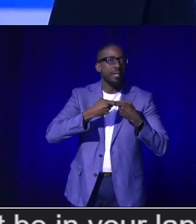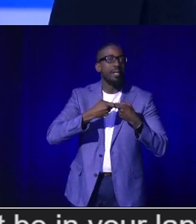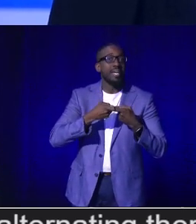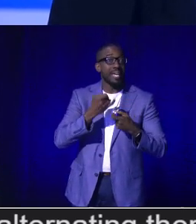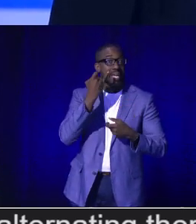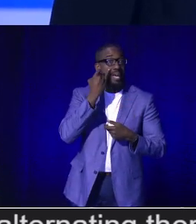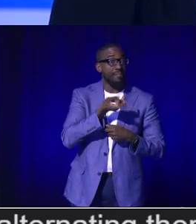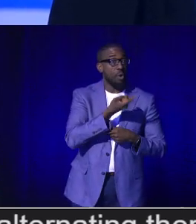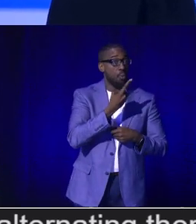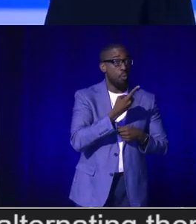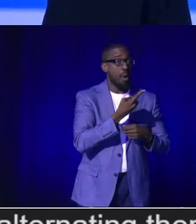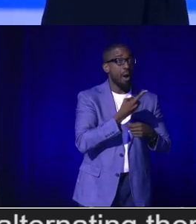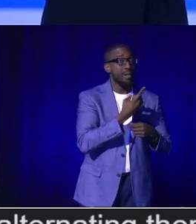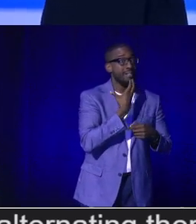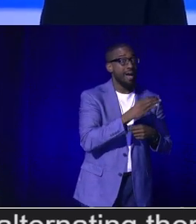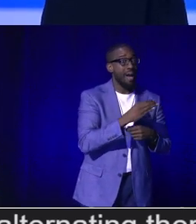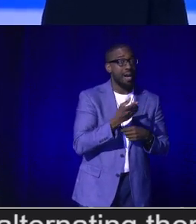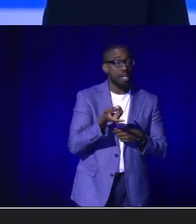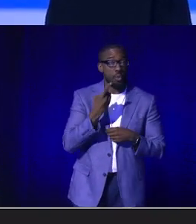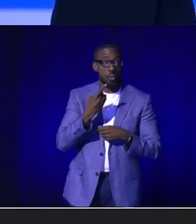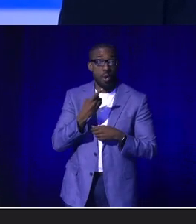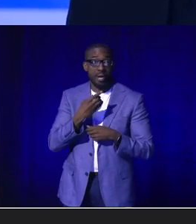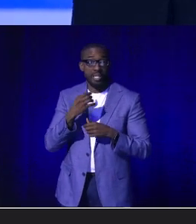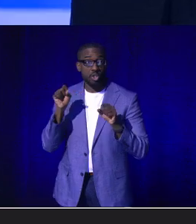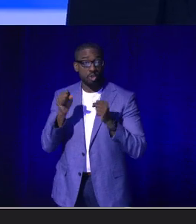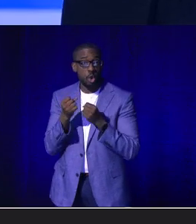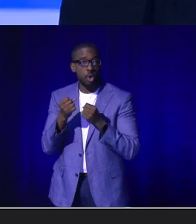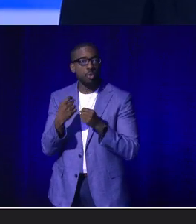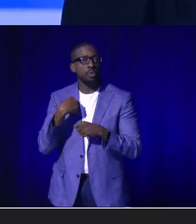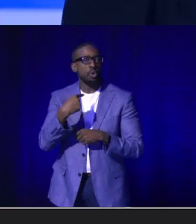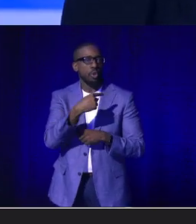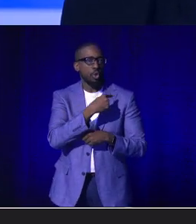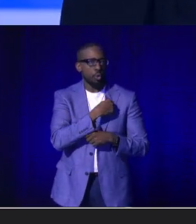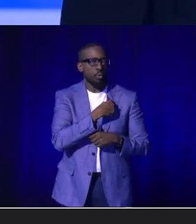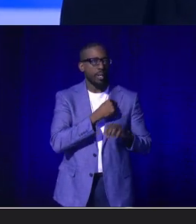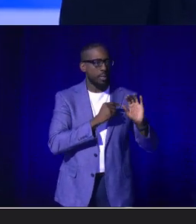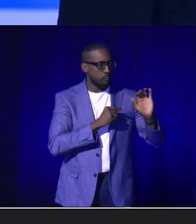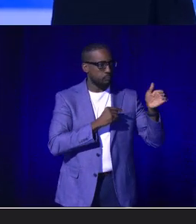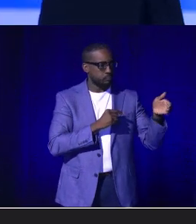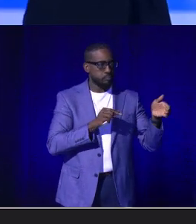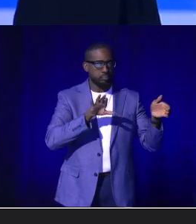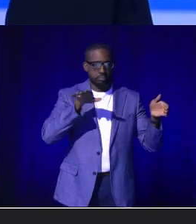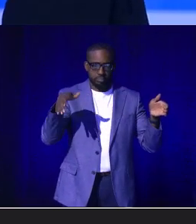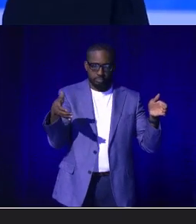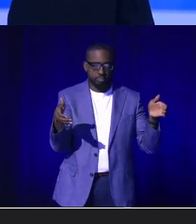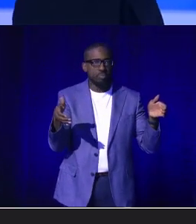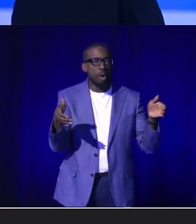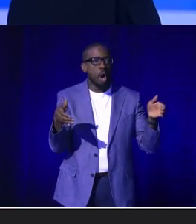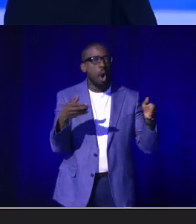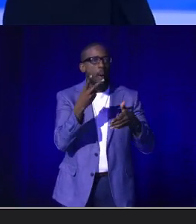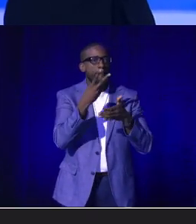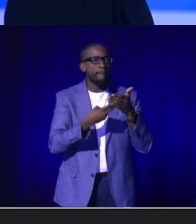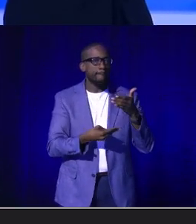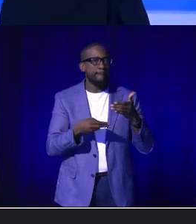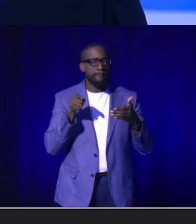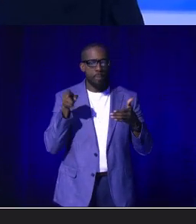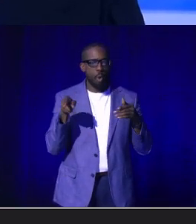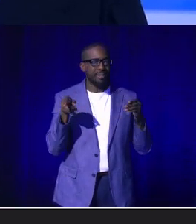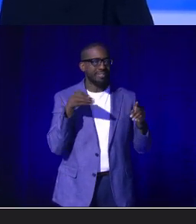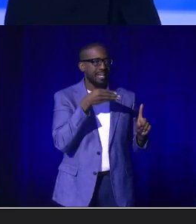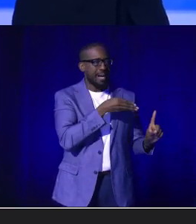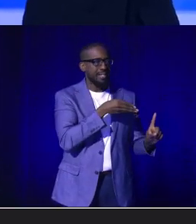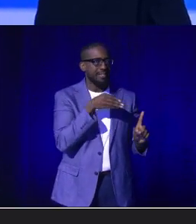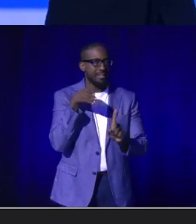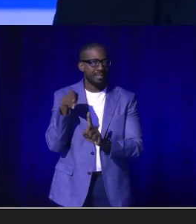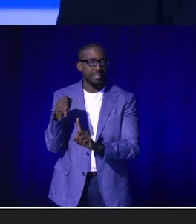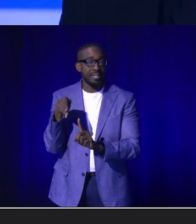cold. And that is because we coat the electrodes on both sides of the current collector. So near the top of the battery